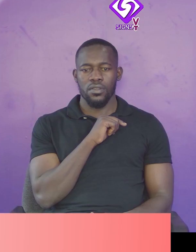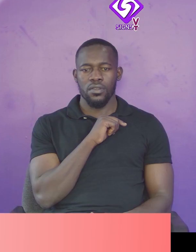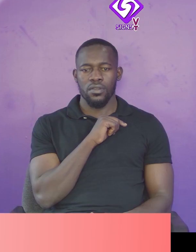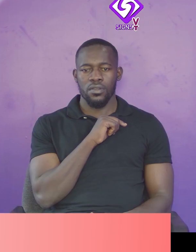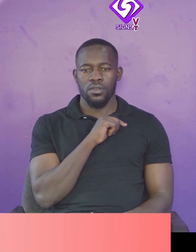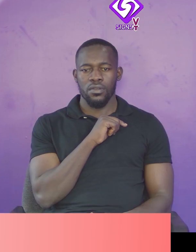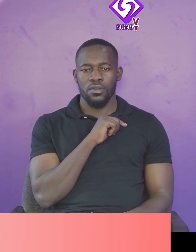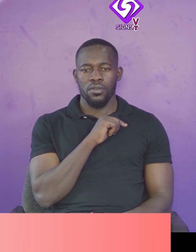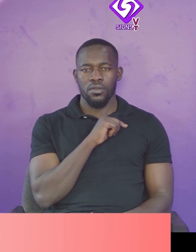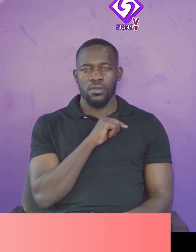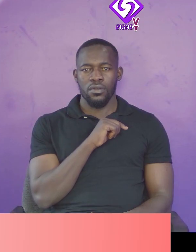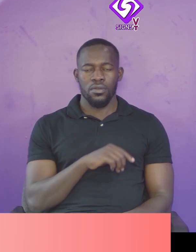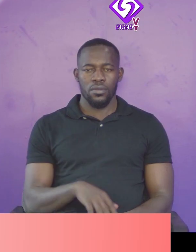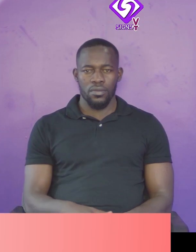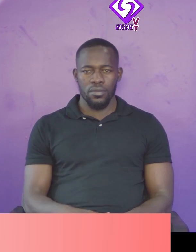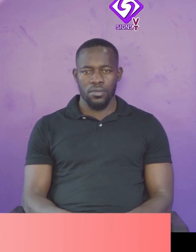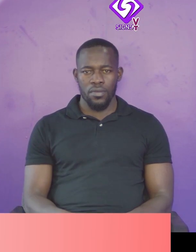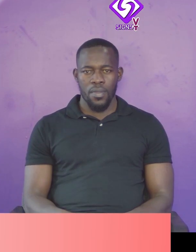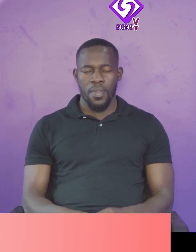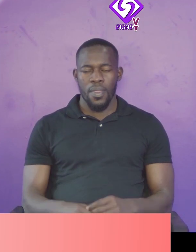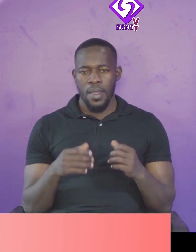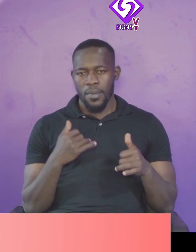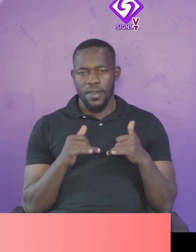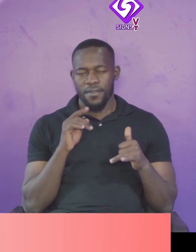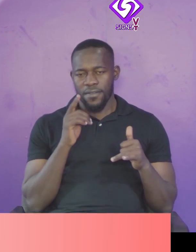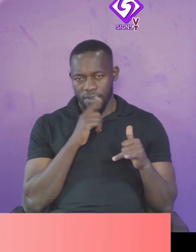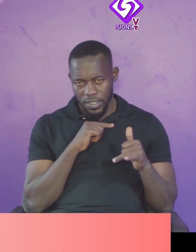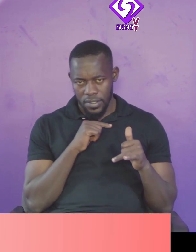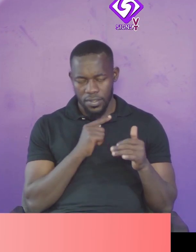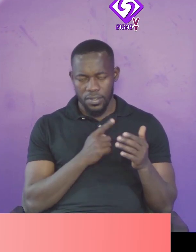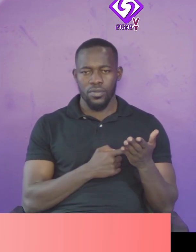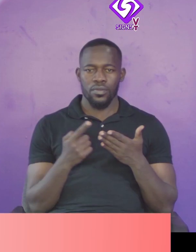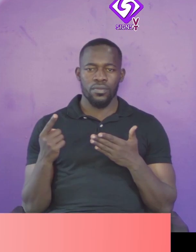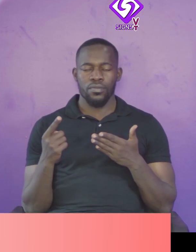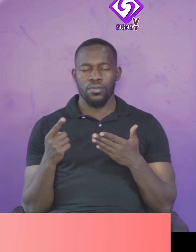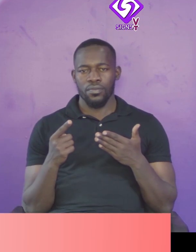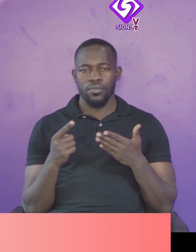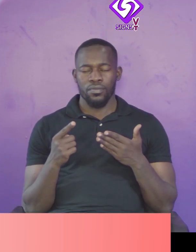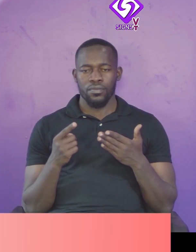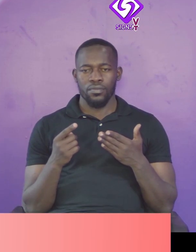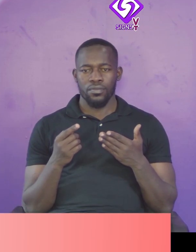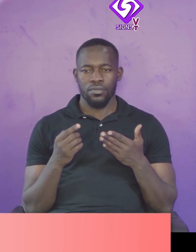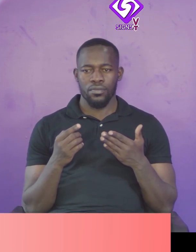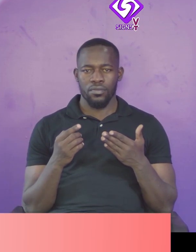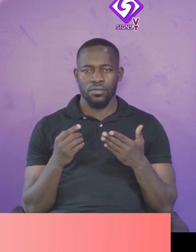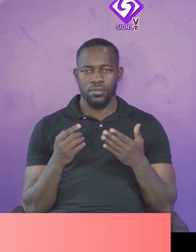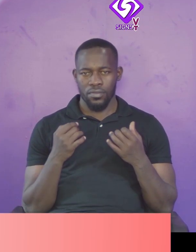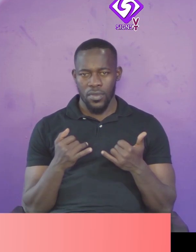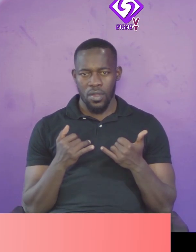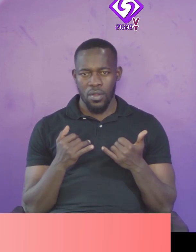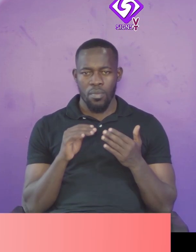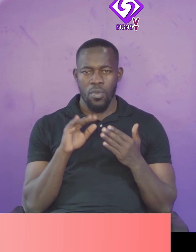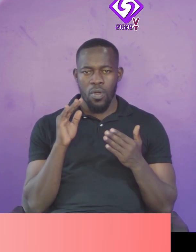on the matches that were played in the week. So I think most of the upcoming fixtures